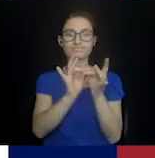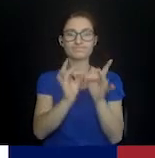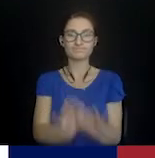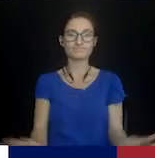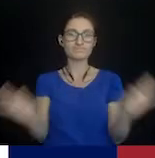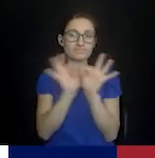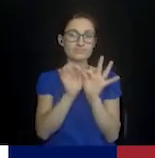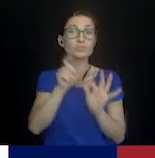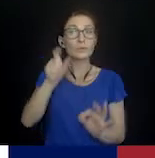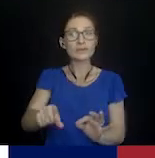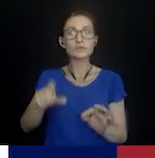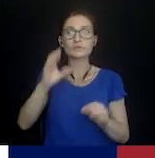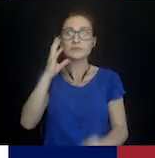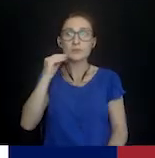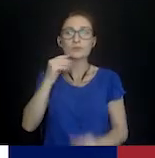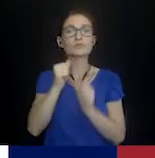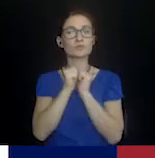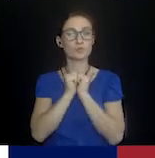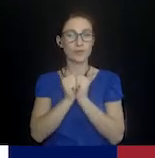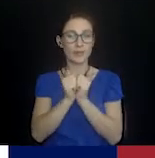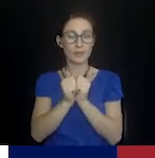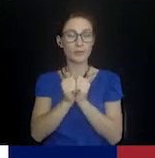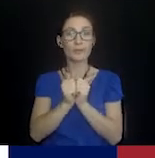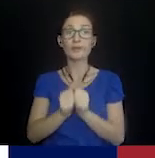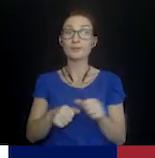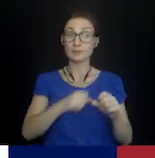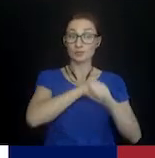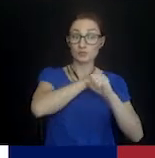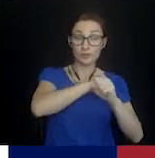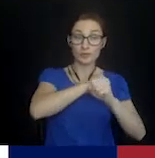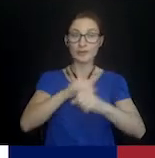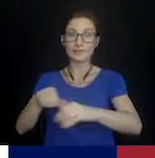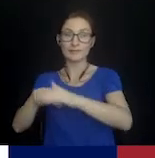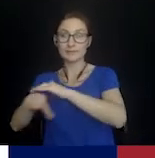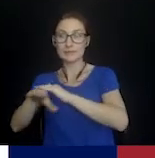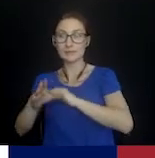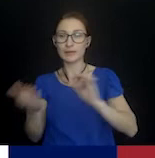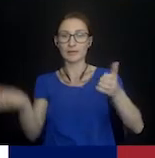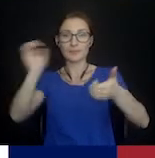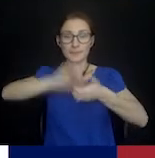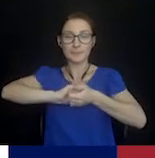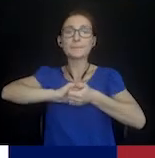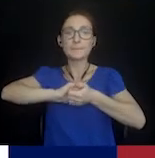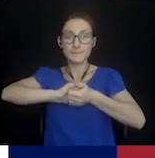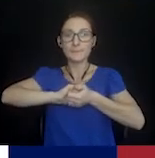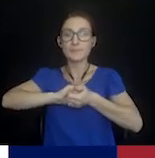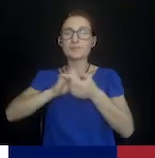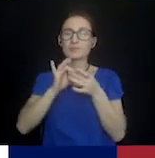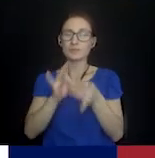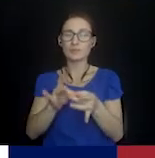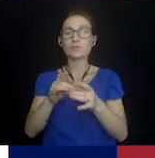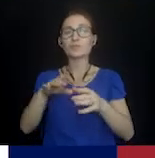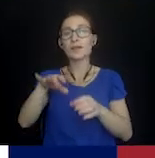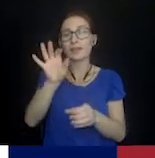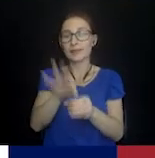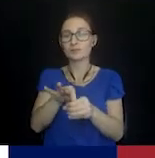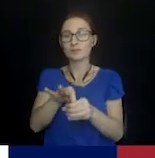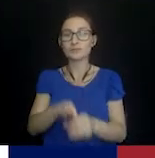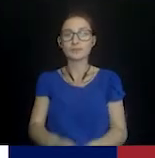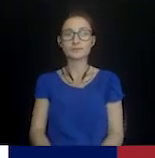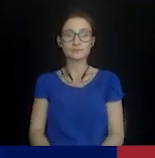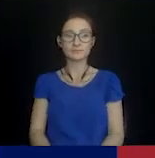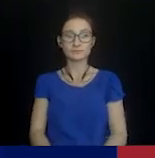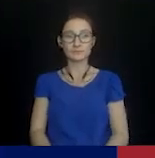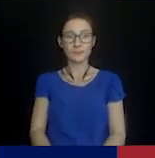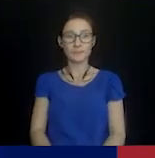be having together and including both sides when we are having discussions about elections accessibility or